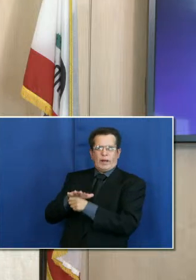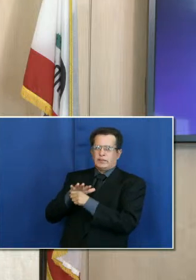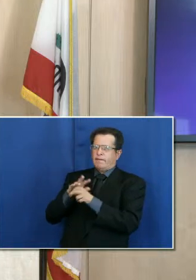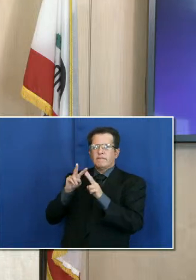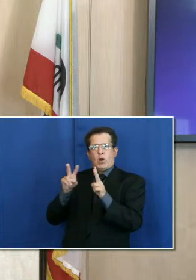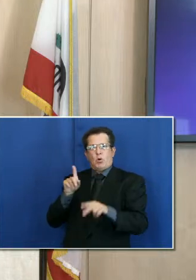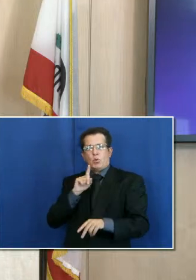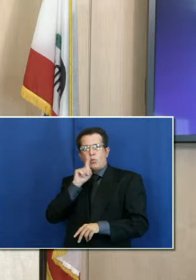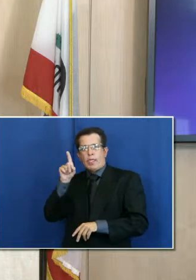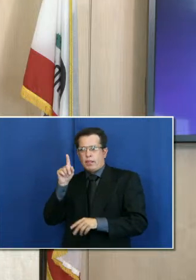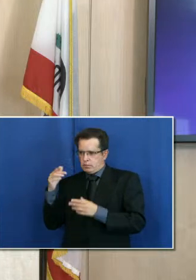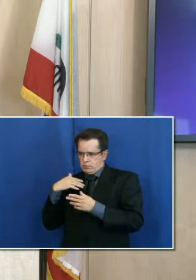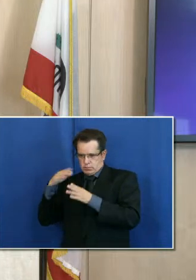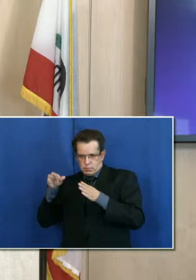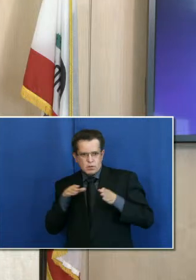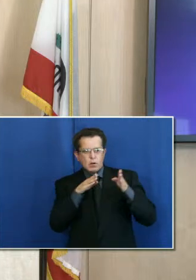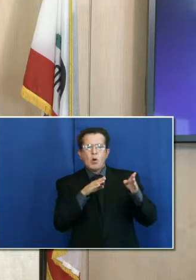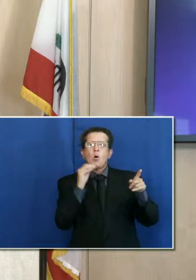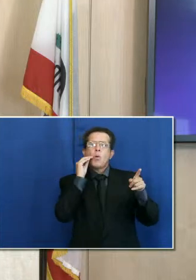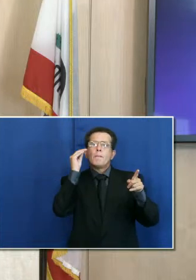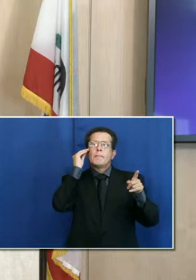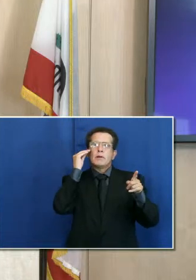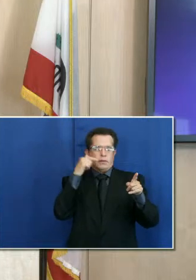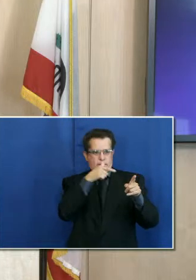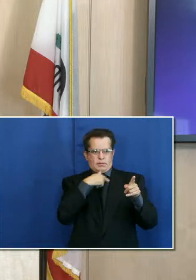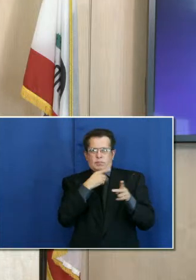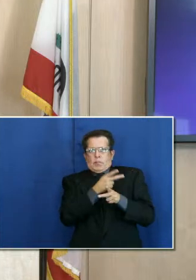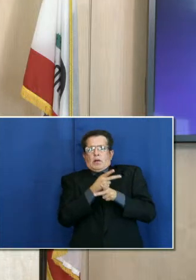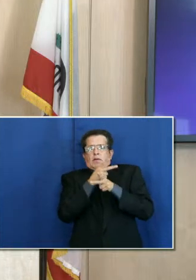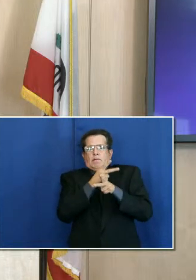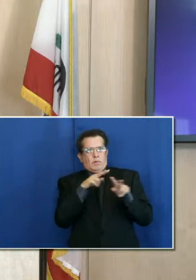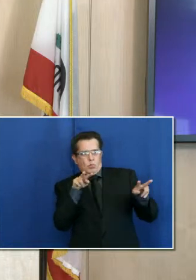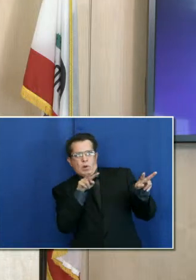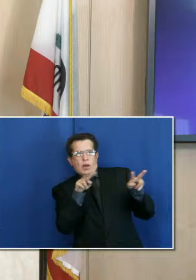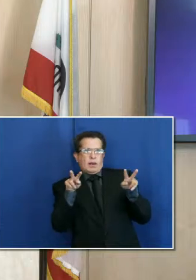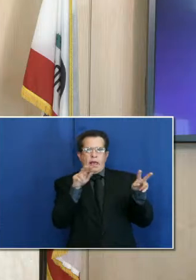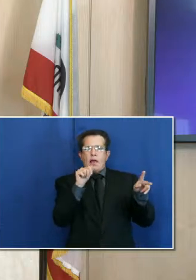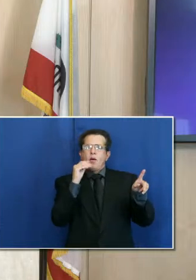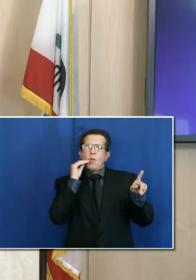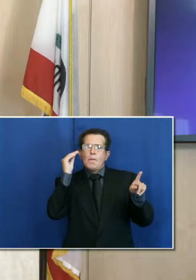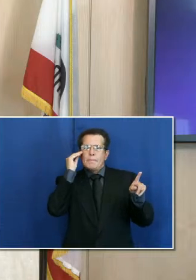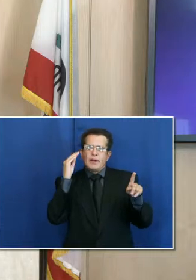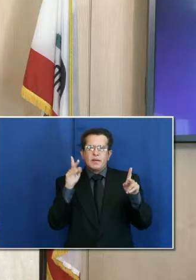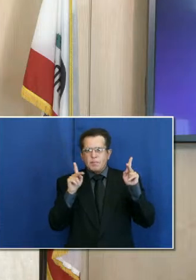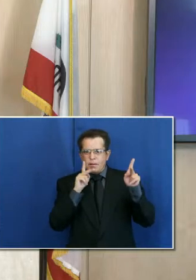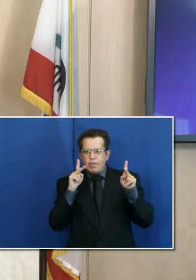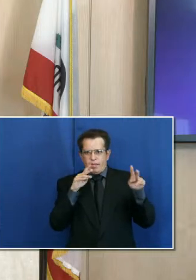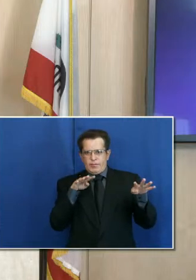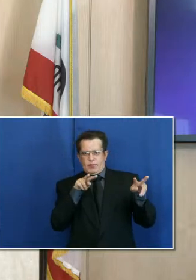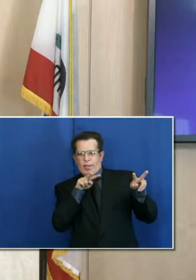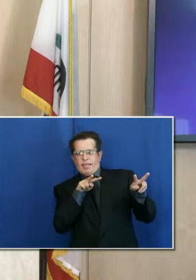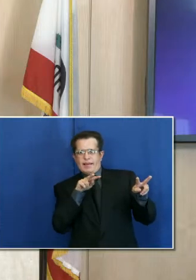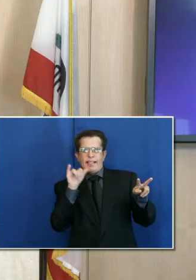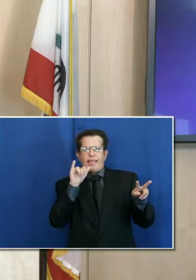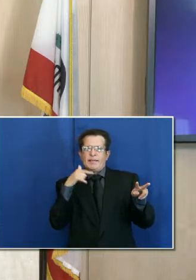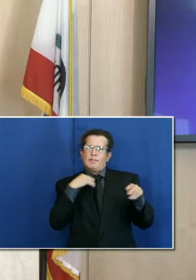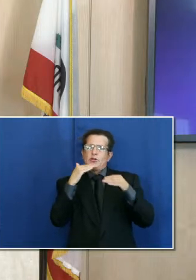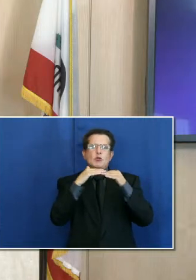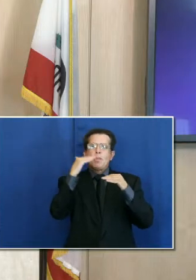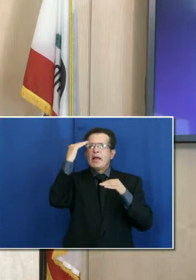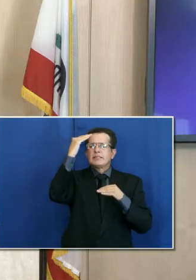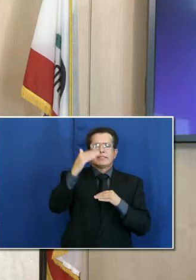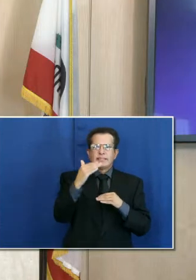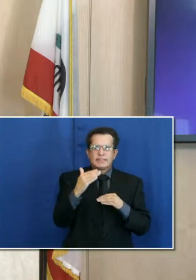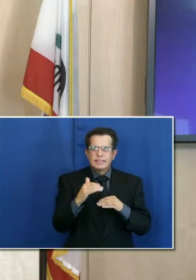home and I'm treated like I'm being overly dramatic or being crazy taking precautions. It's like a bad dream where you're standing in a room screaming at the top of your